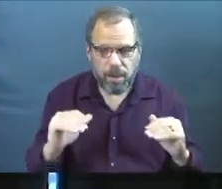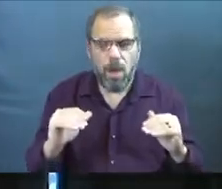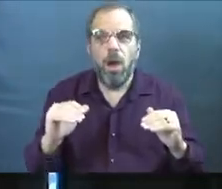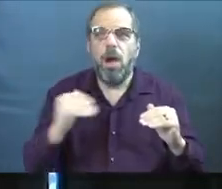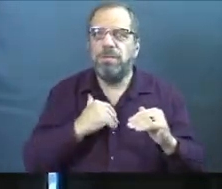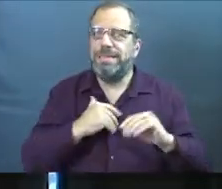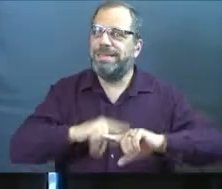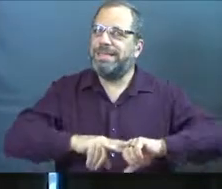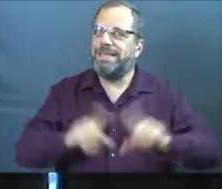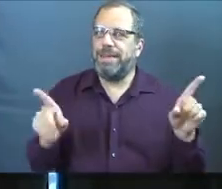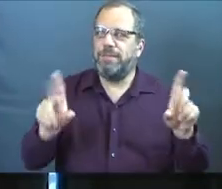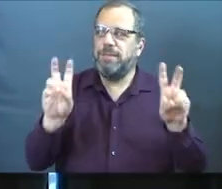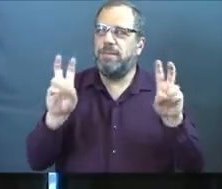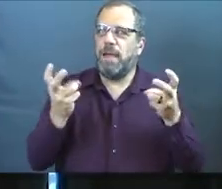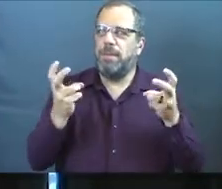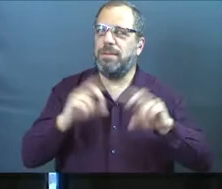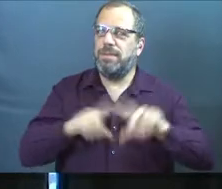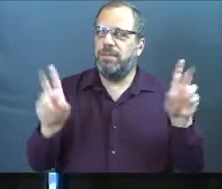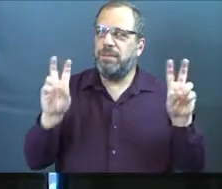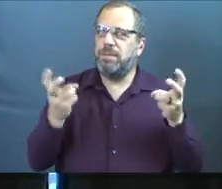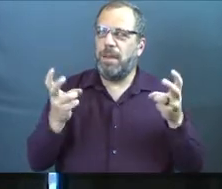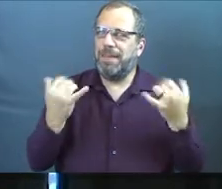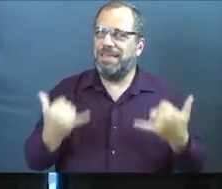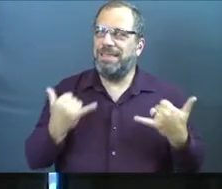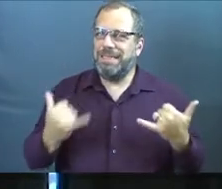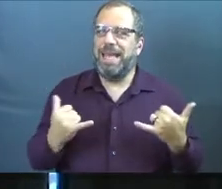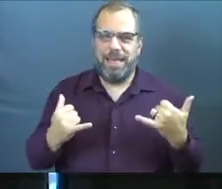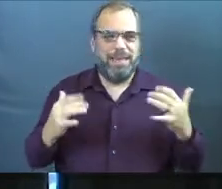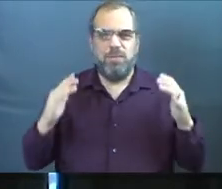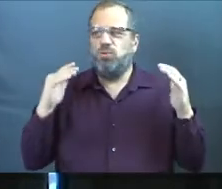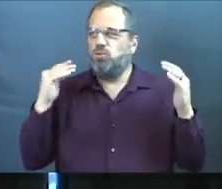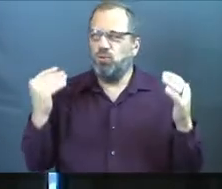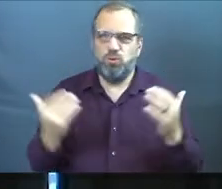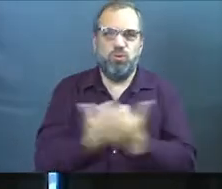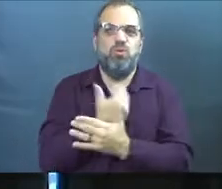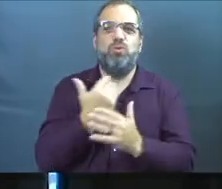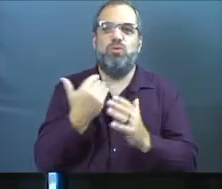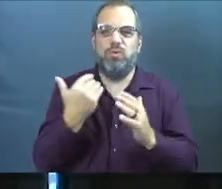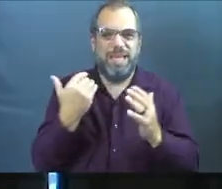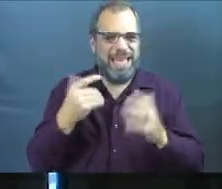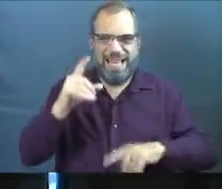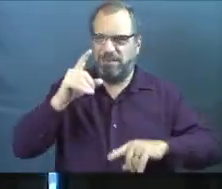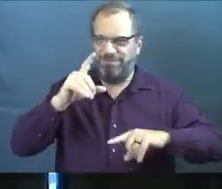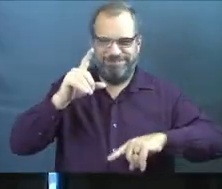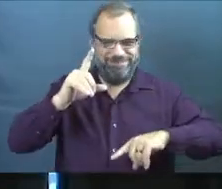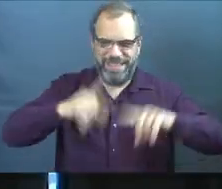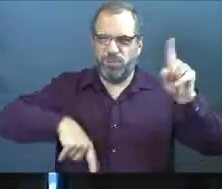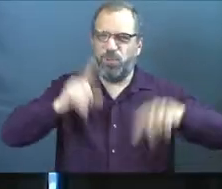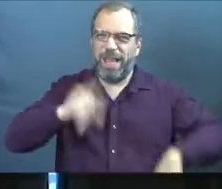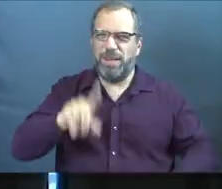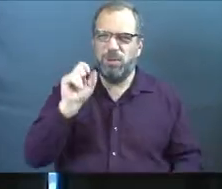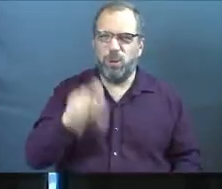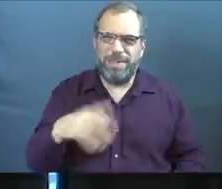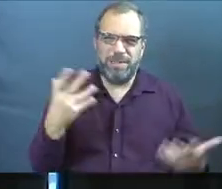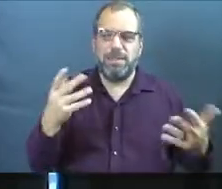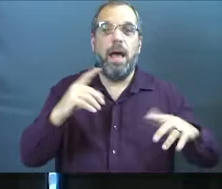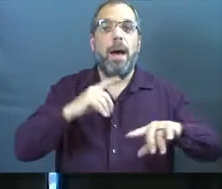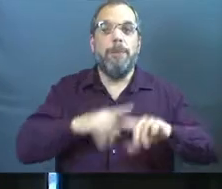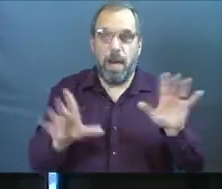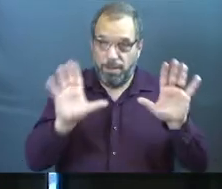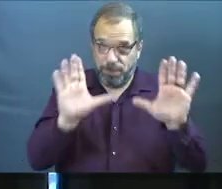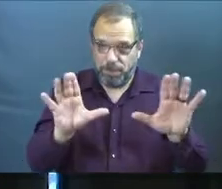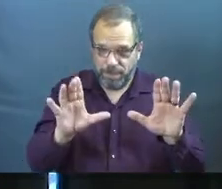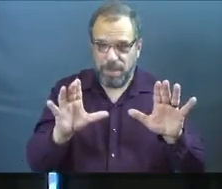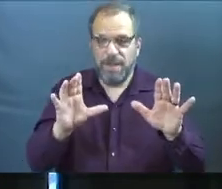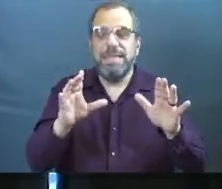got a completely different topic today. And so it's a whole new thing. That's what this series is. It's a bunch of random things is what it feels like. But we are